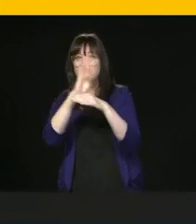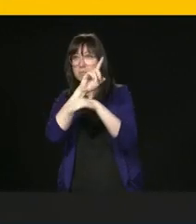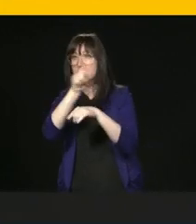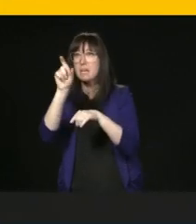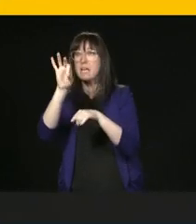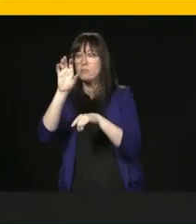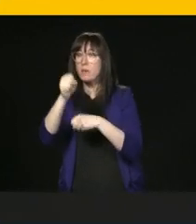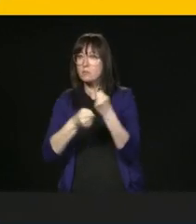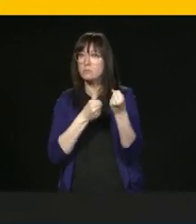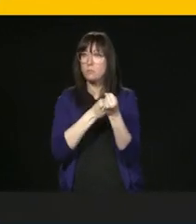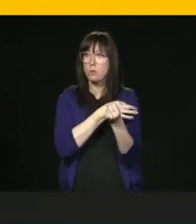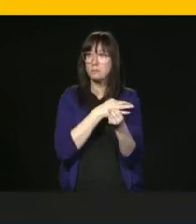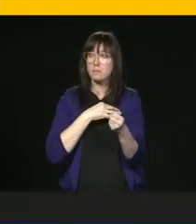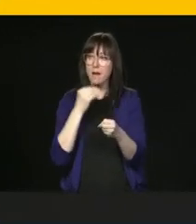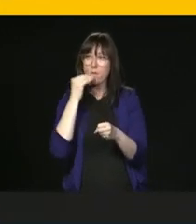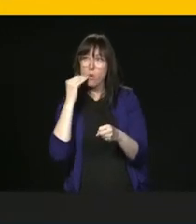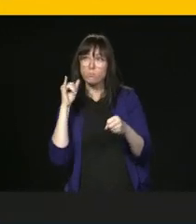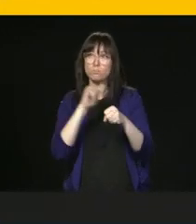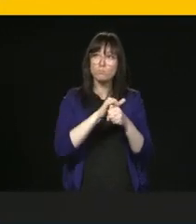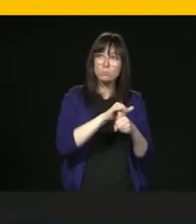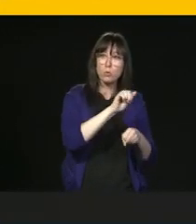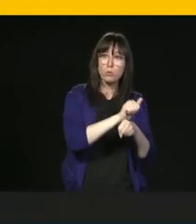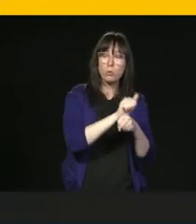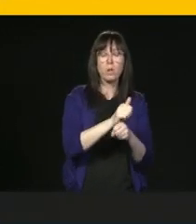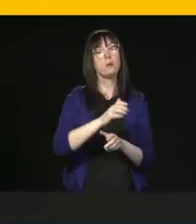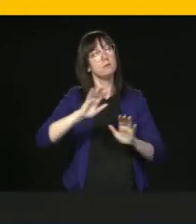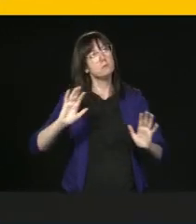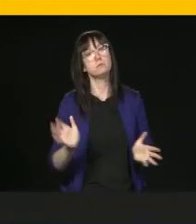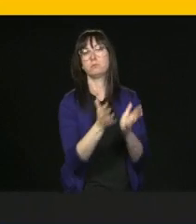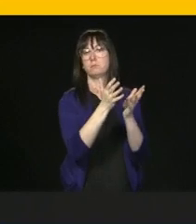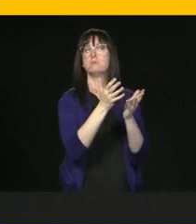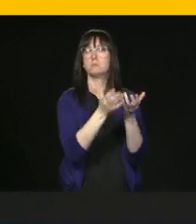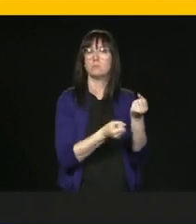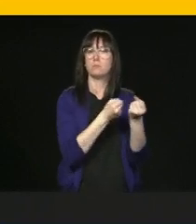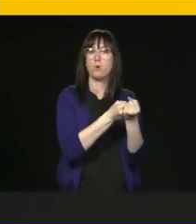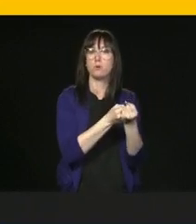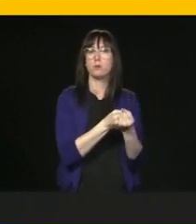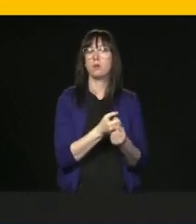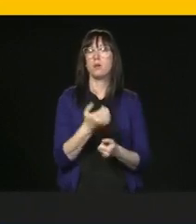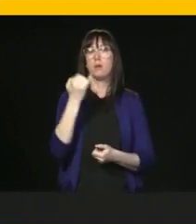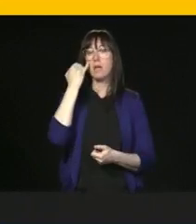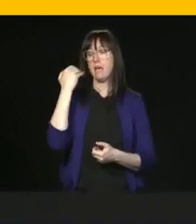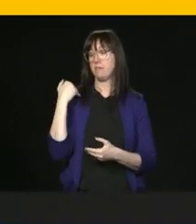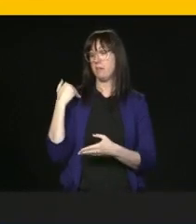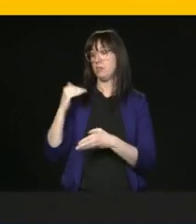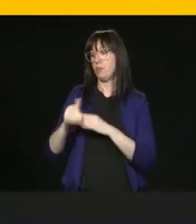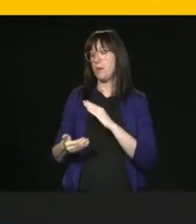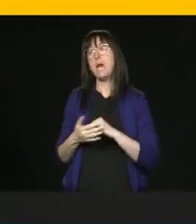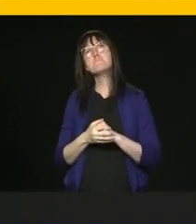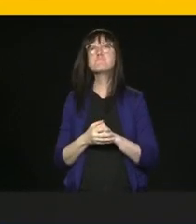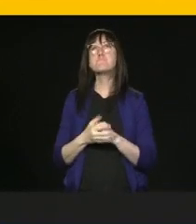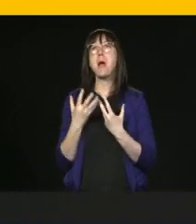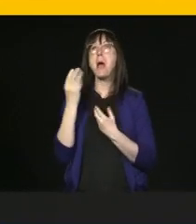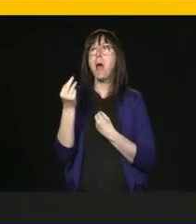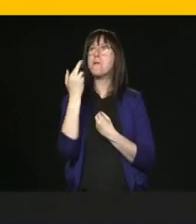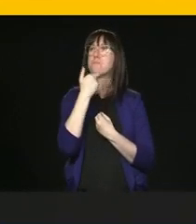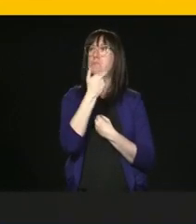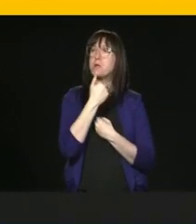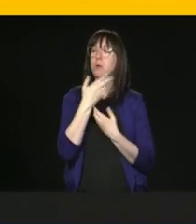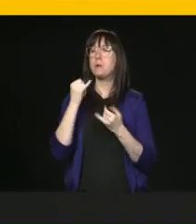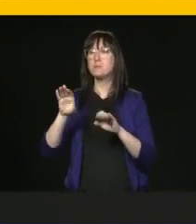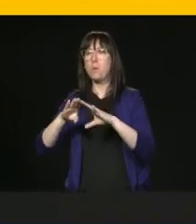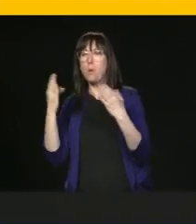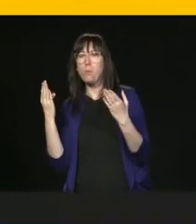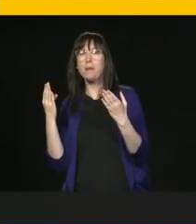And if you are, on the weekend thinking of going to a restaurant and it remains open in your jurisdiction, think again and stay